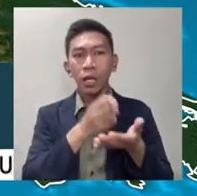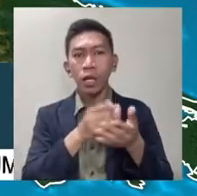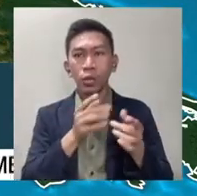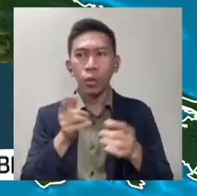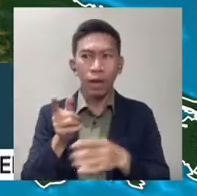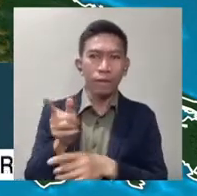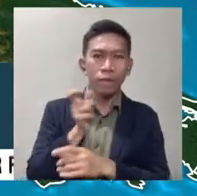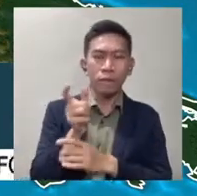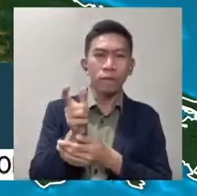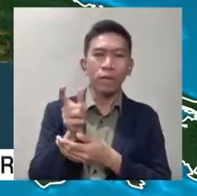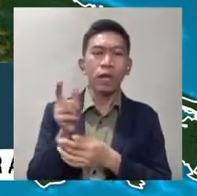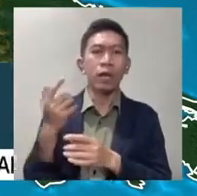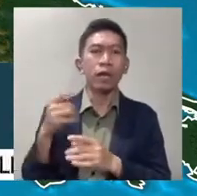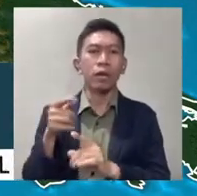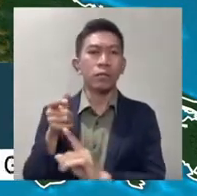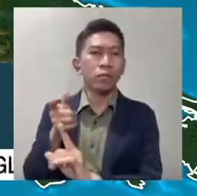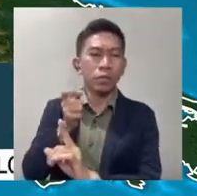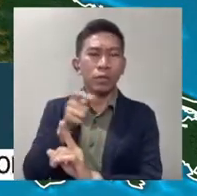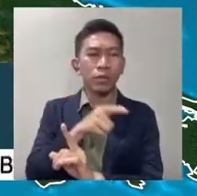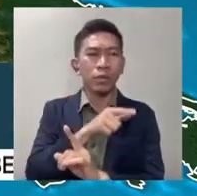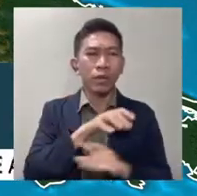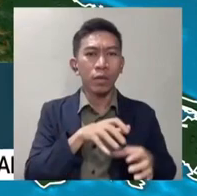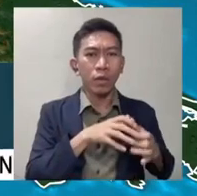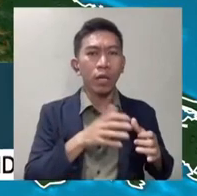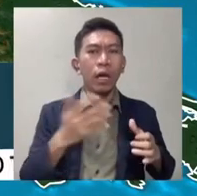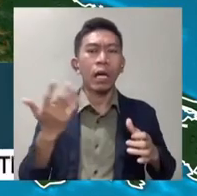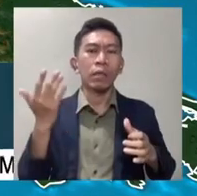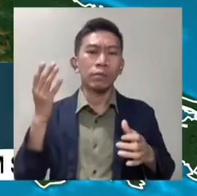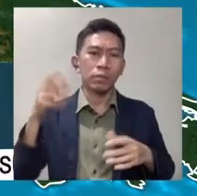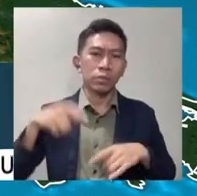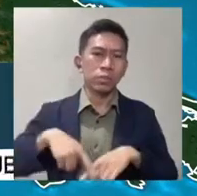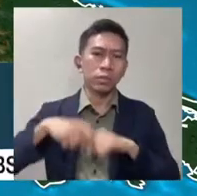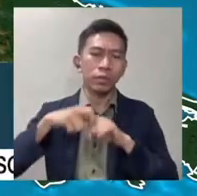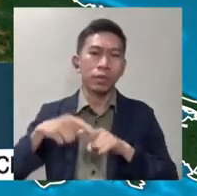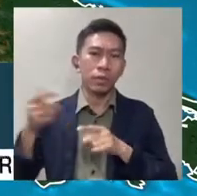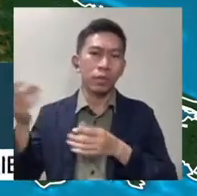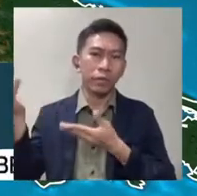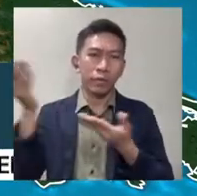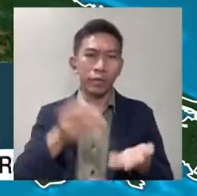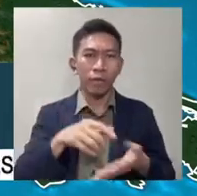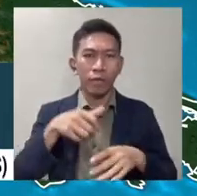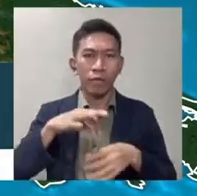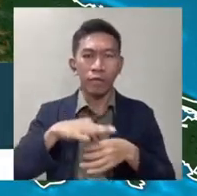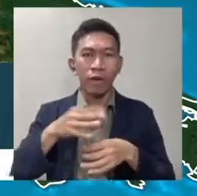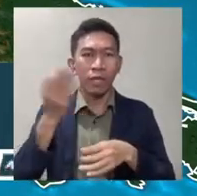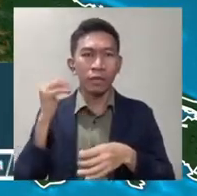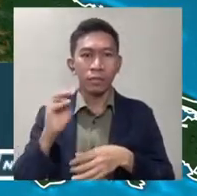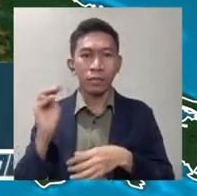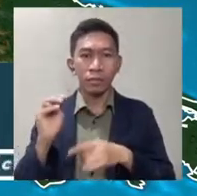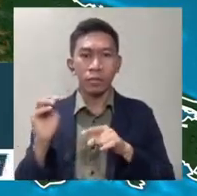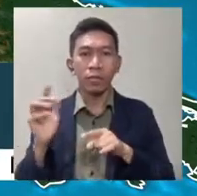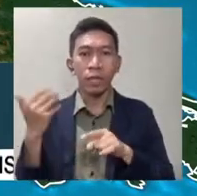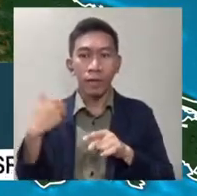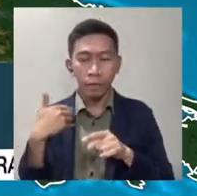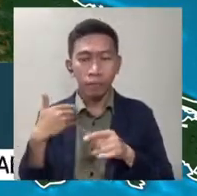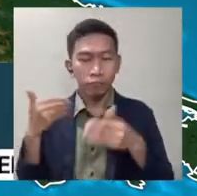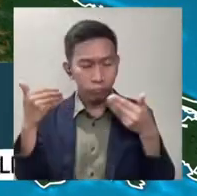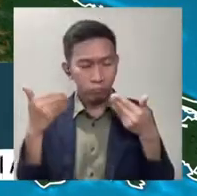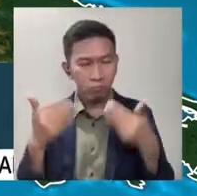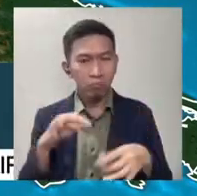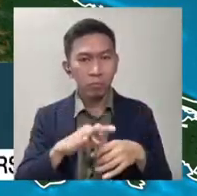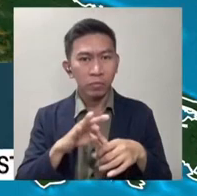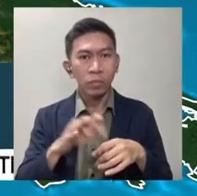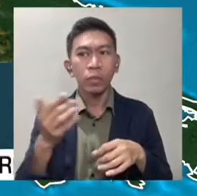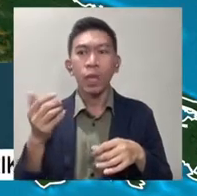an insurgent group, which halted the delivery and suspended voting on Monday. Binawakan was able to conduct elections and proclaim vote winners